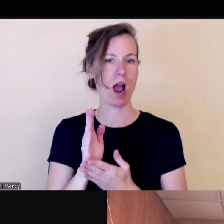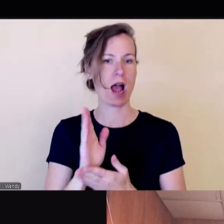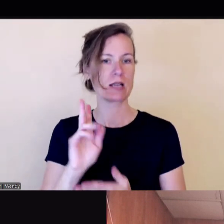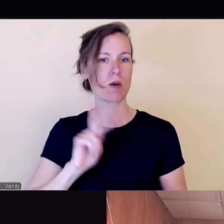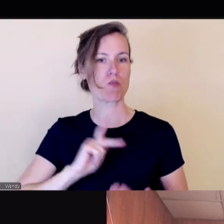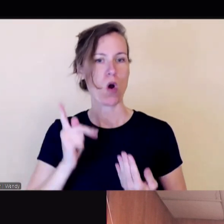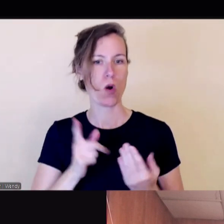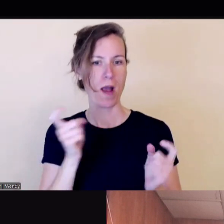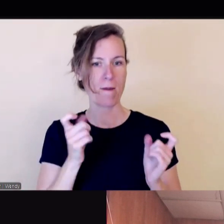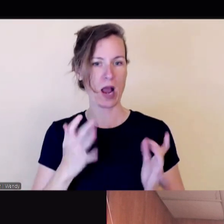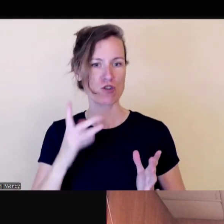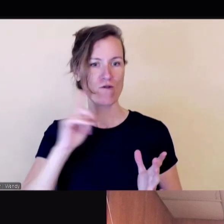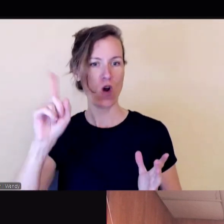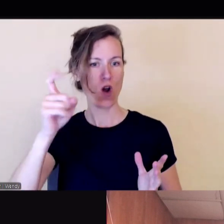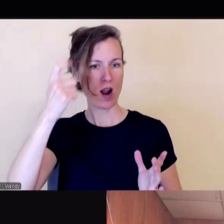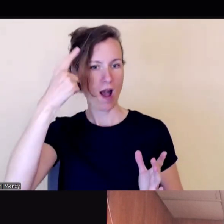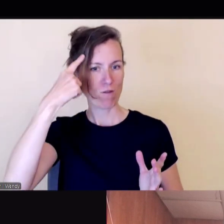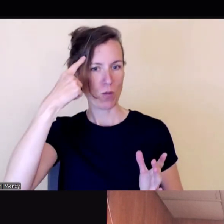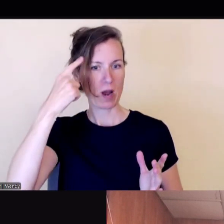I've got just a quick question about that.